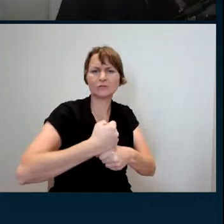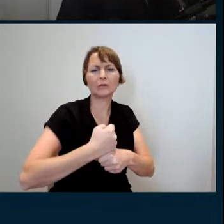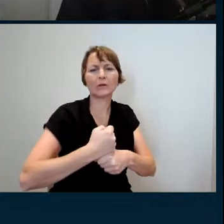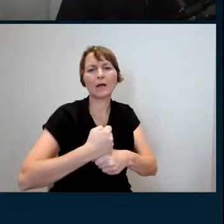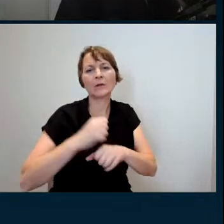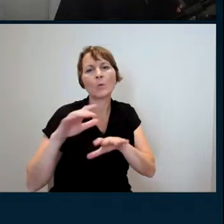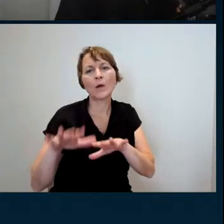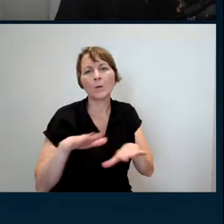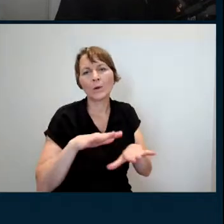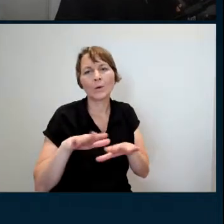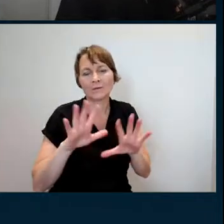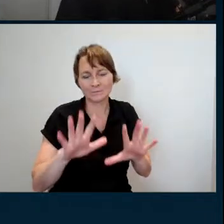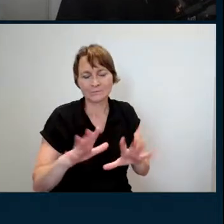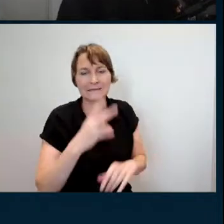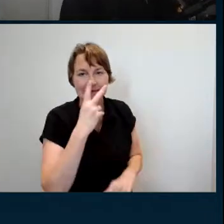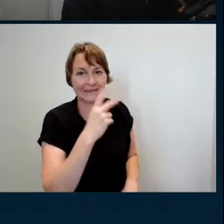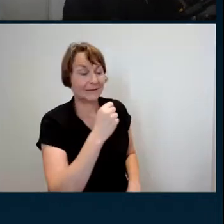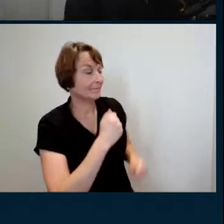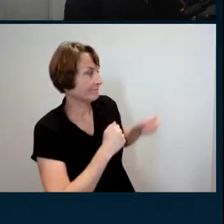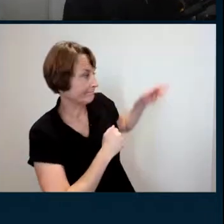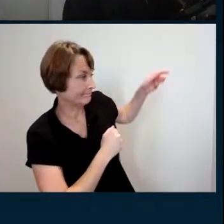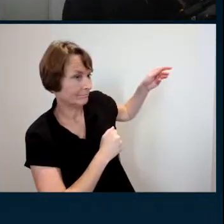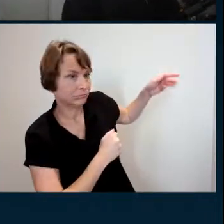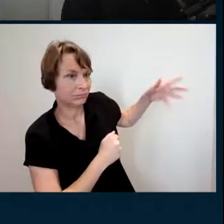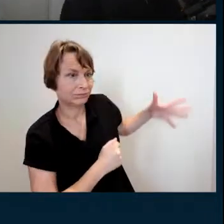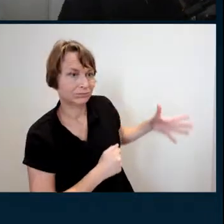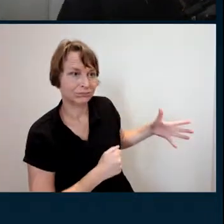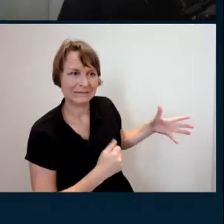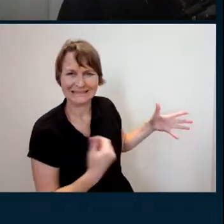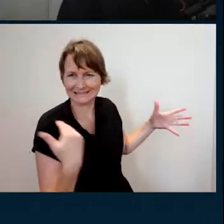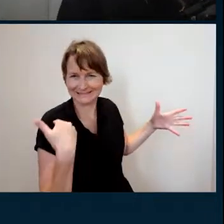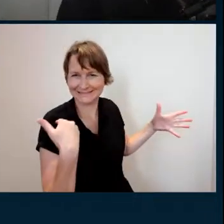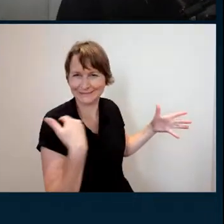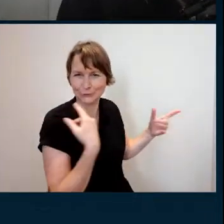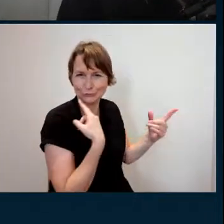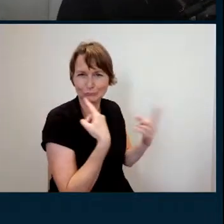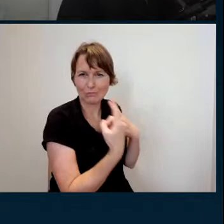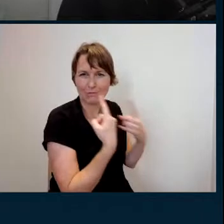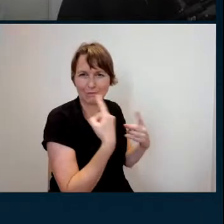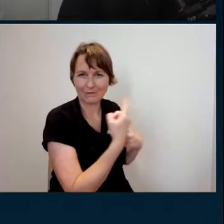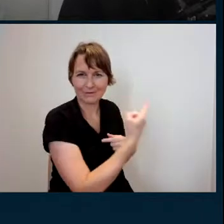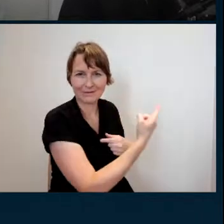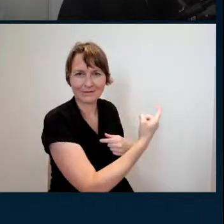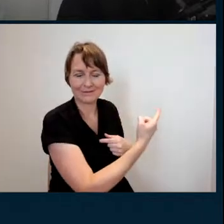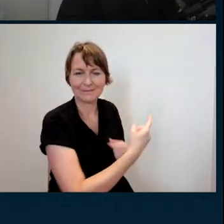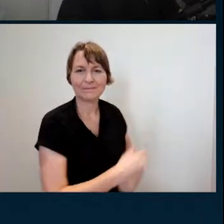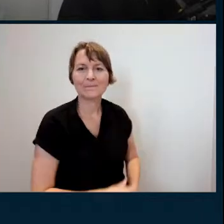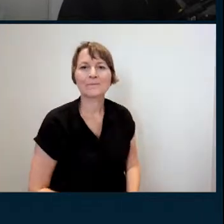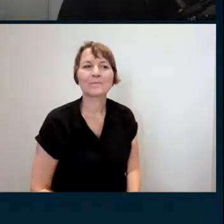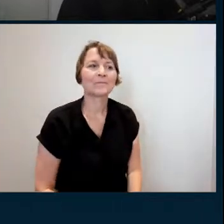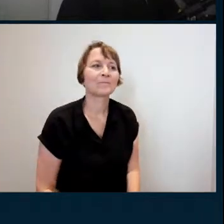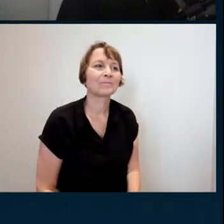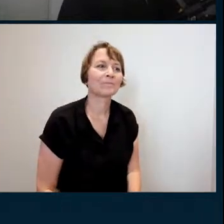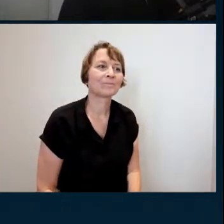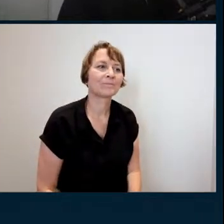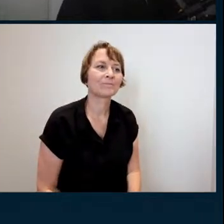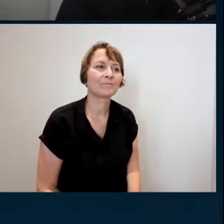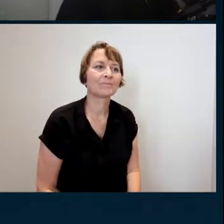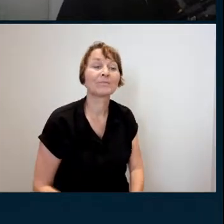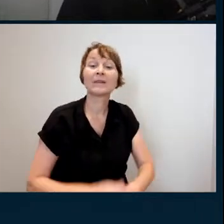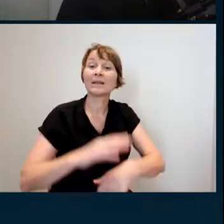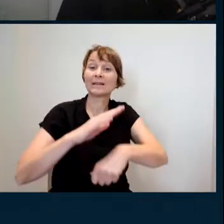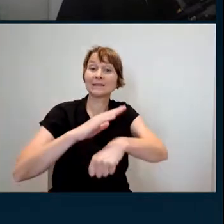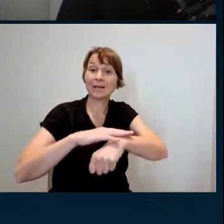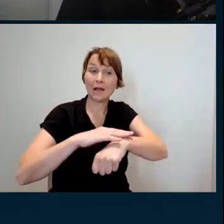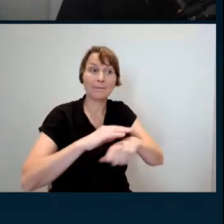long. And here you see those functions that we just talked about. The timer function on the start function, all the others